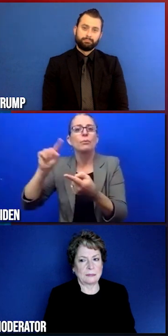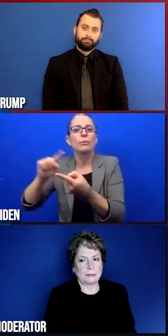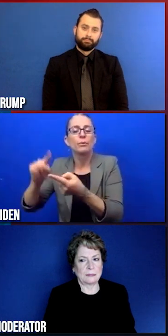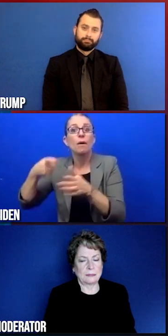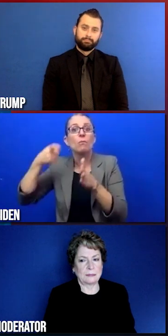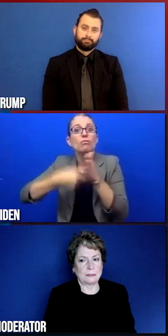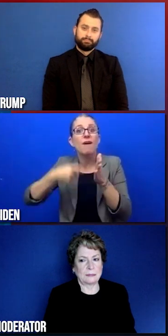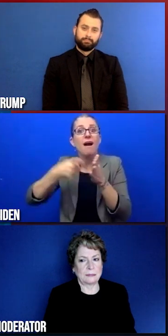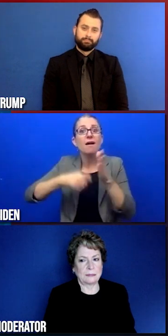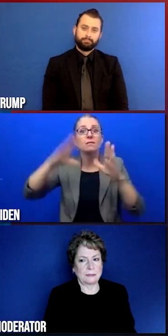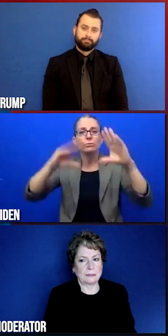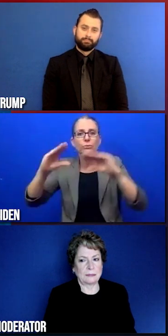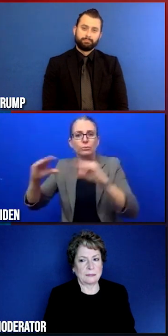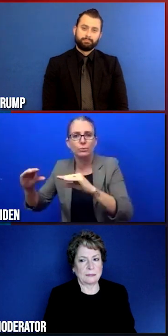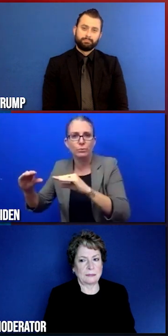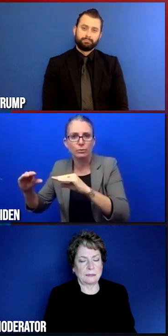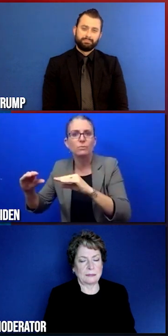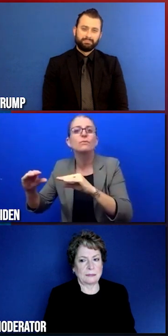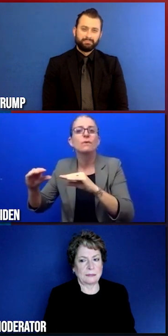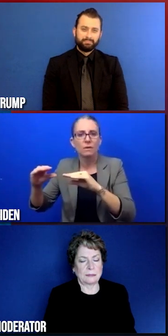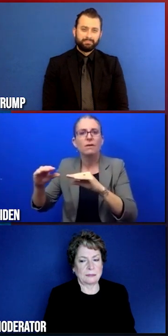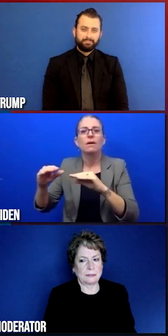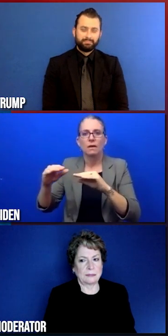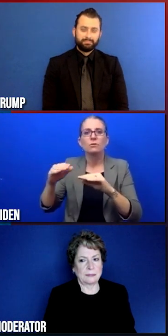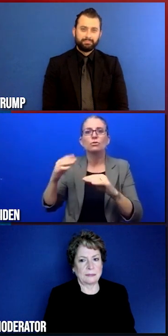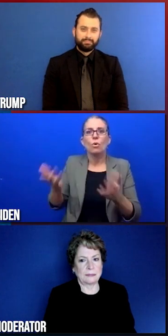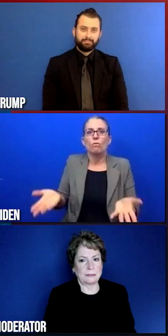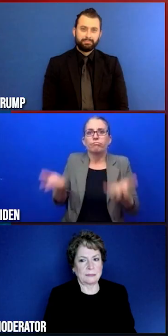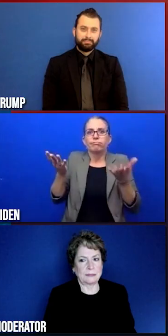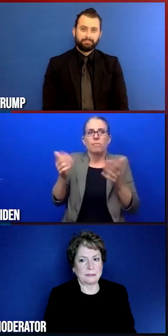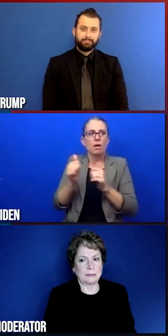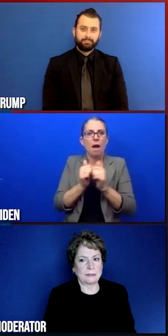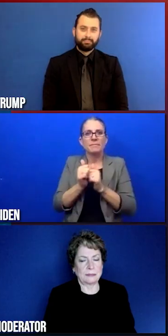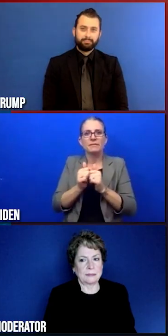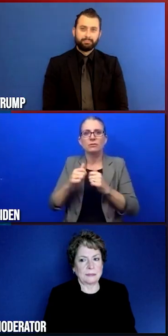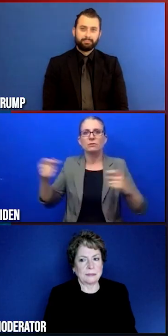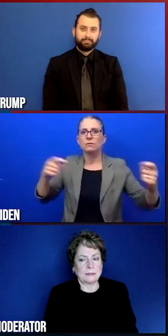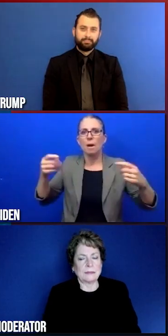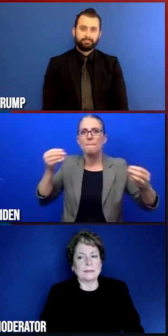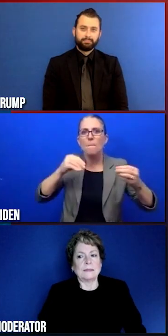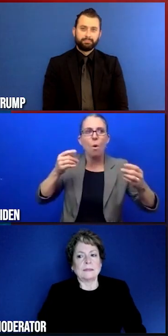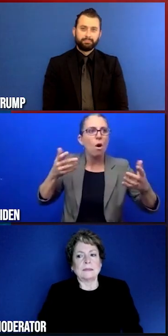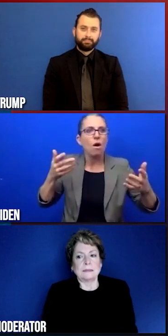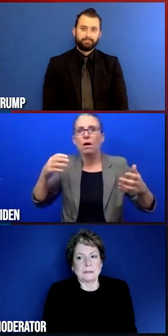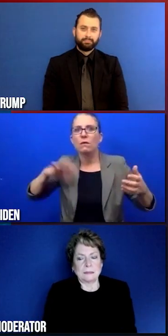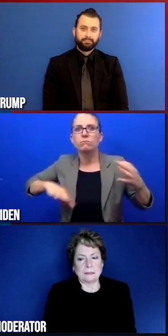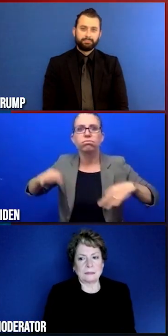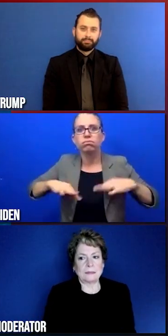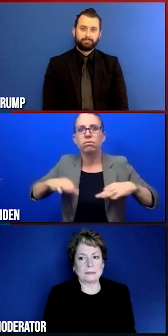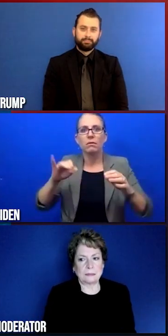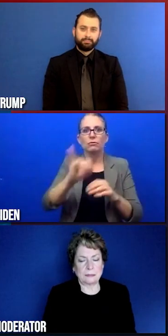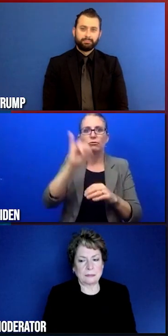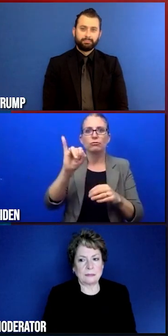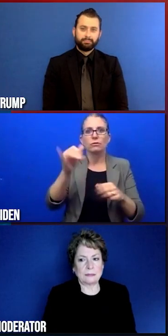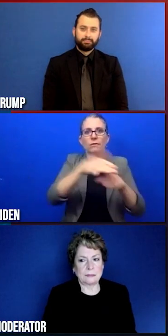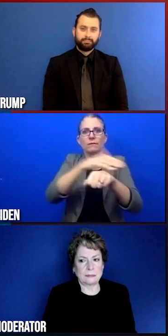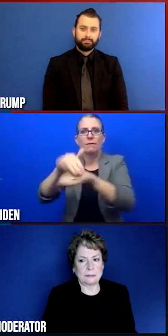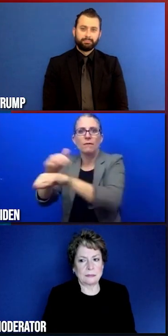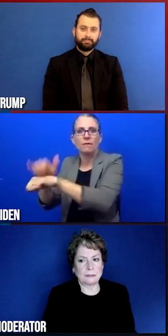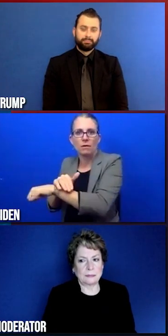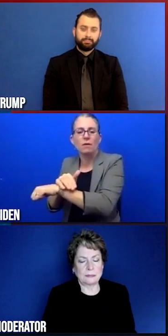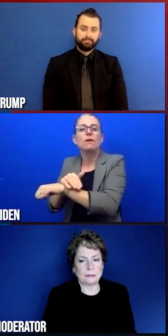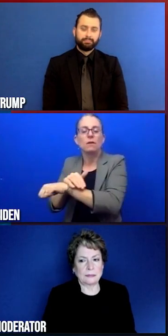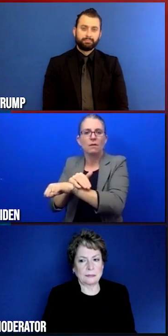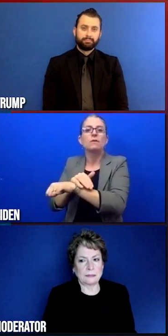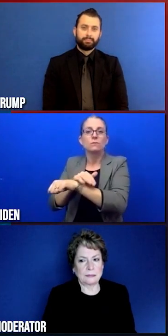negotiate drug prices with the insurance companies. Thirdly, the idea that I want to eliminate private insurance,